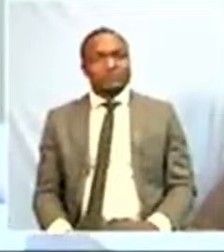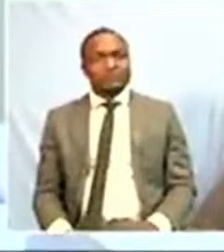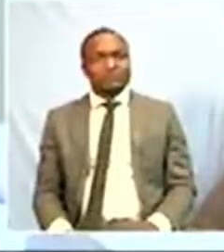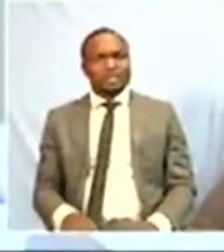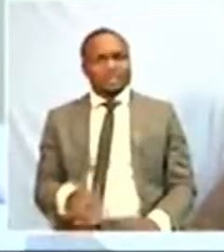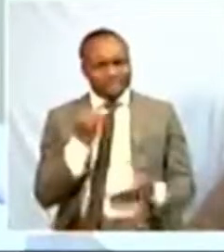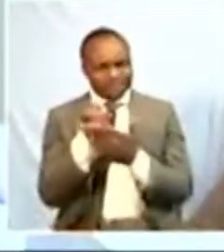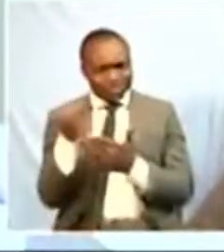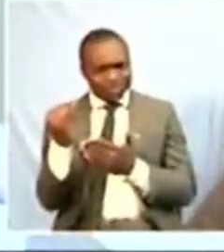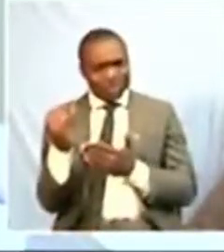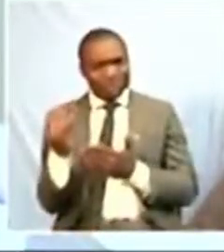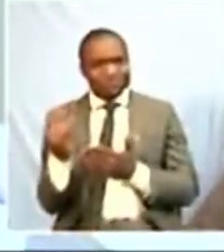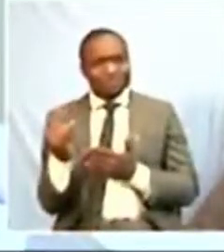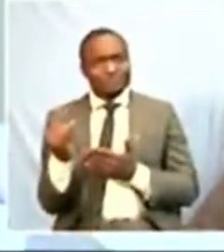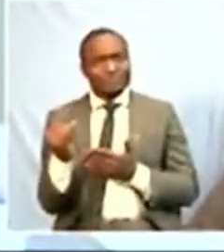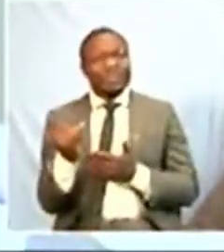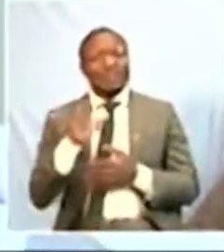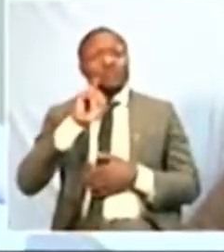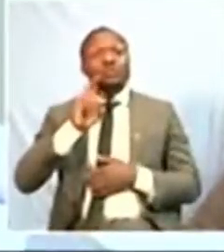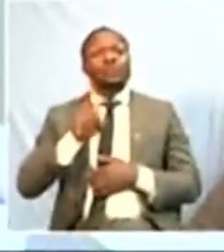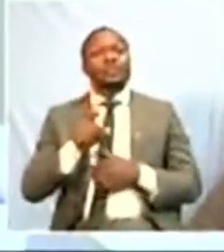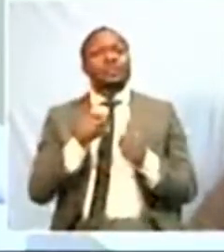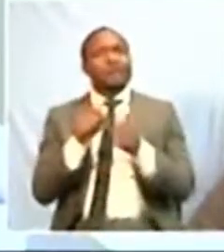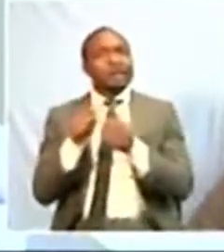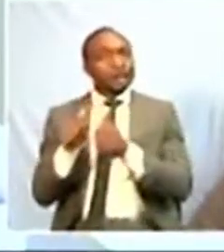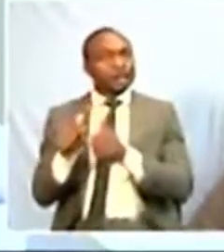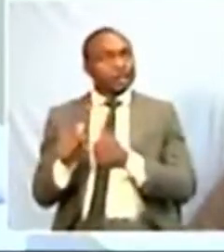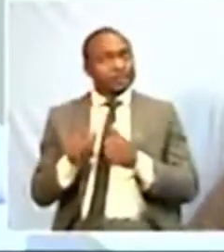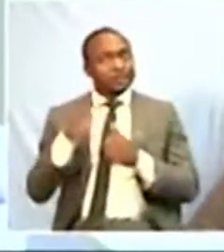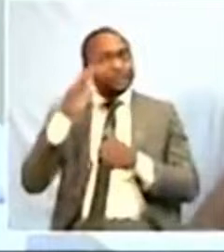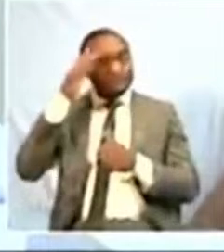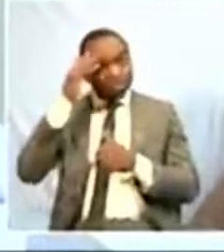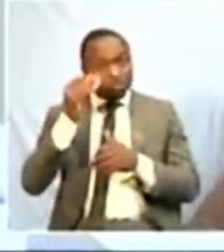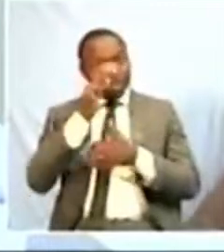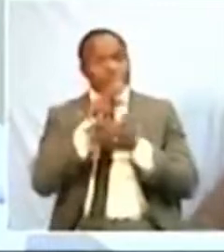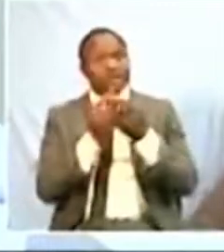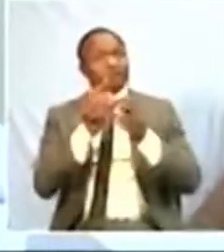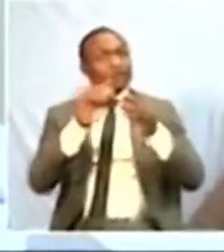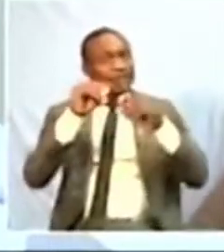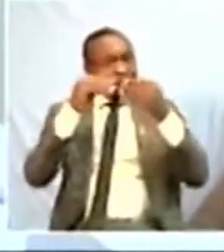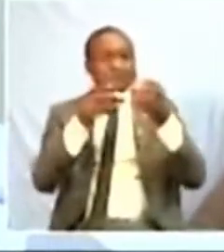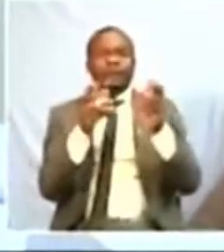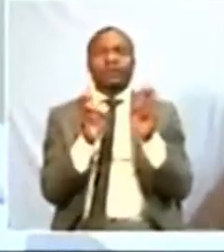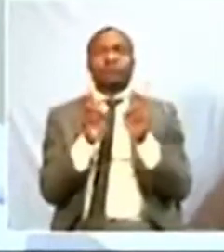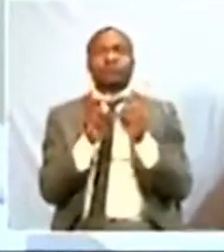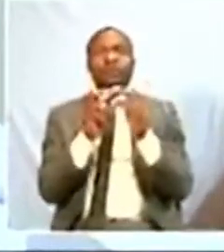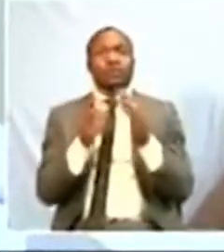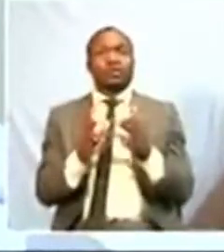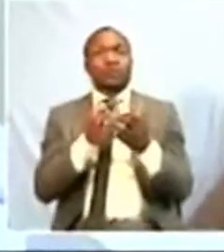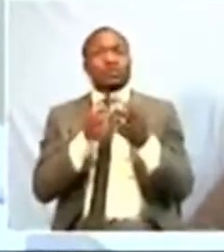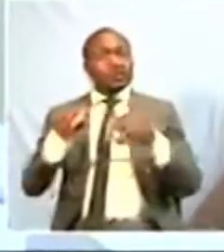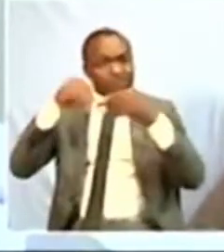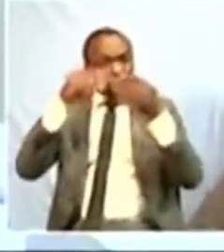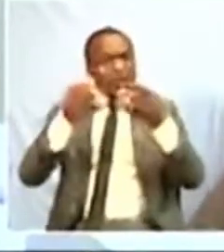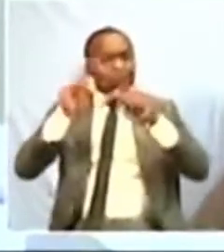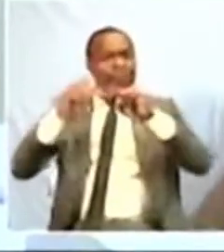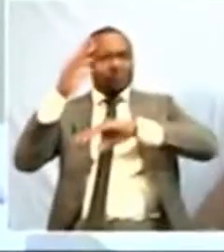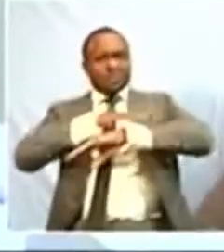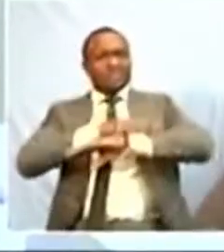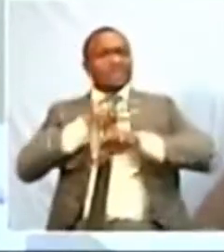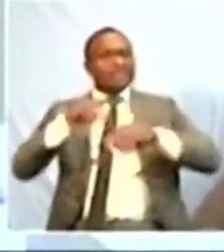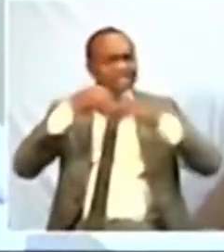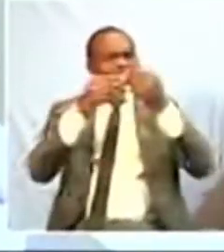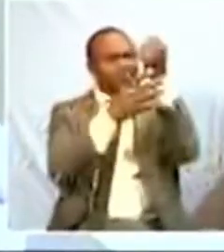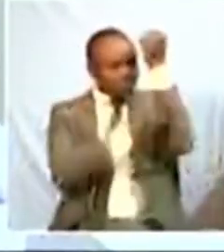an issue. You have to act. Why someone who is given a contract to deliver desks, it delivers poor